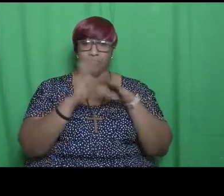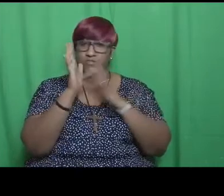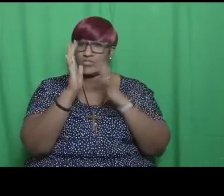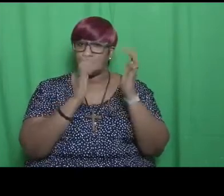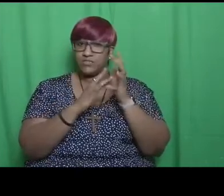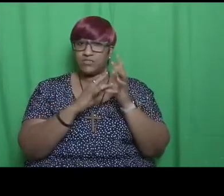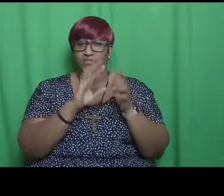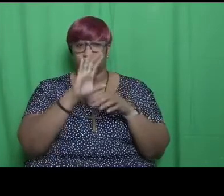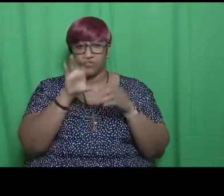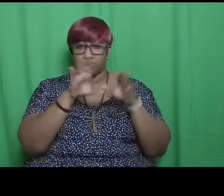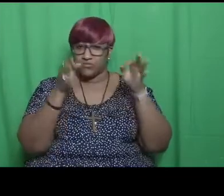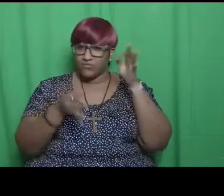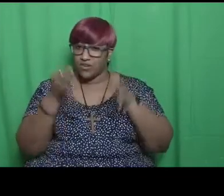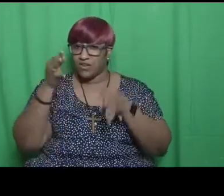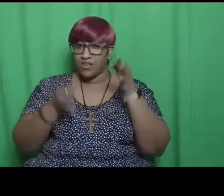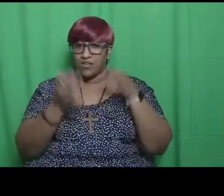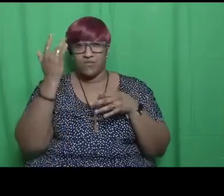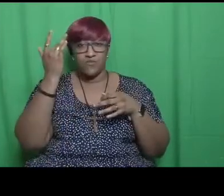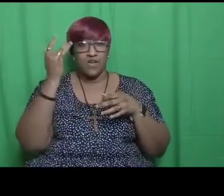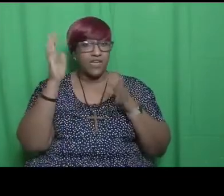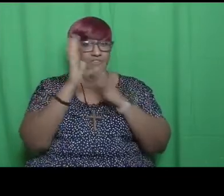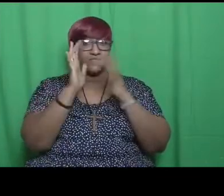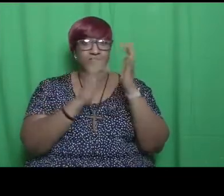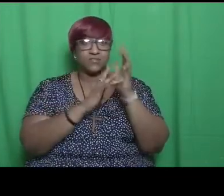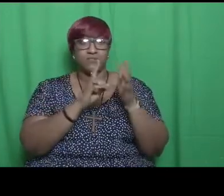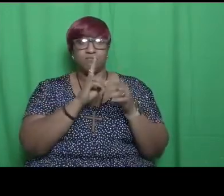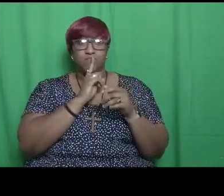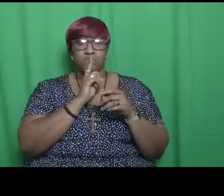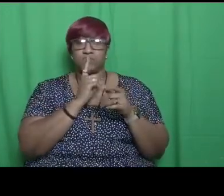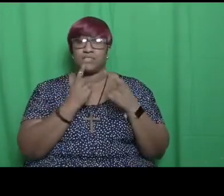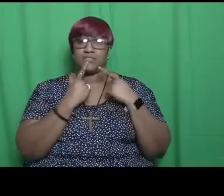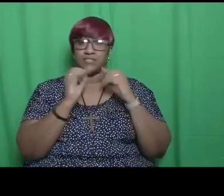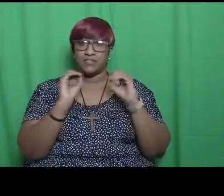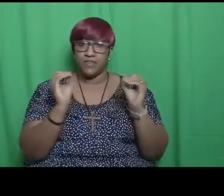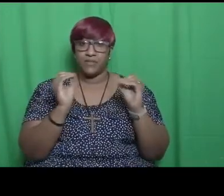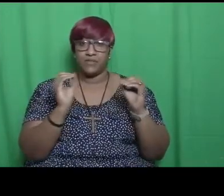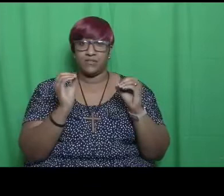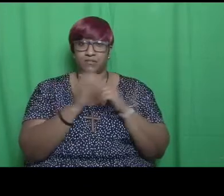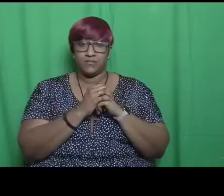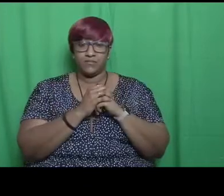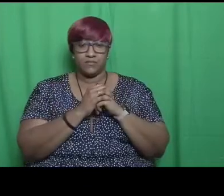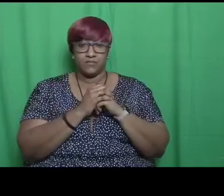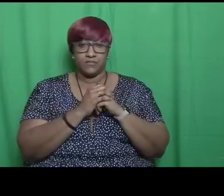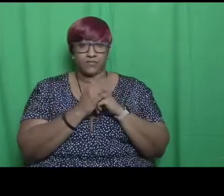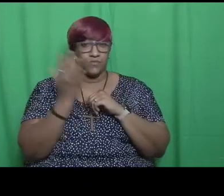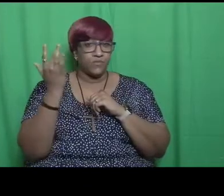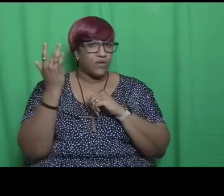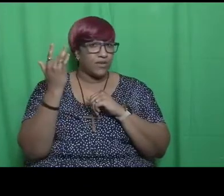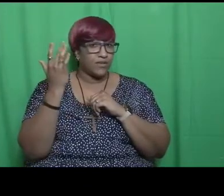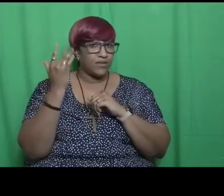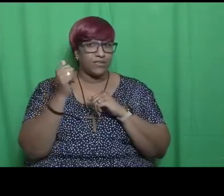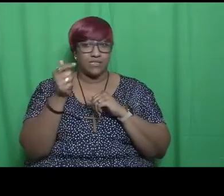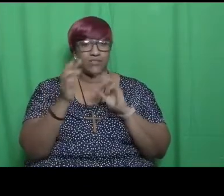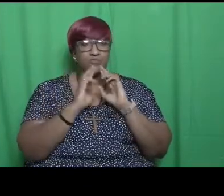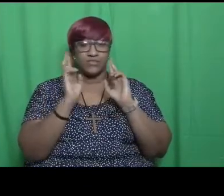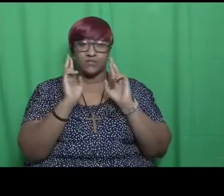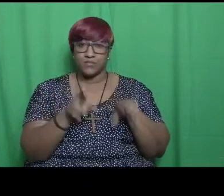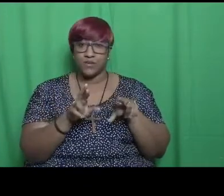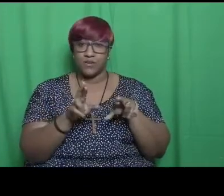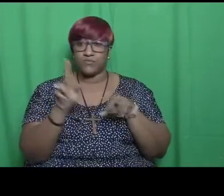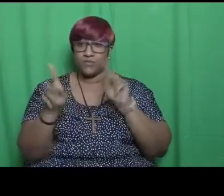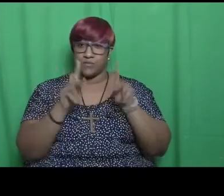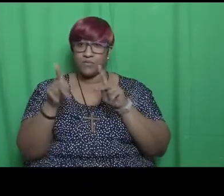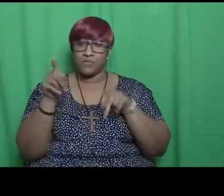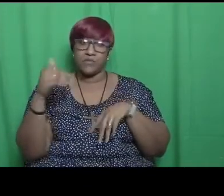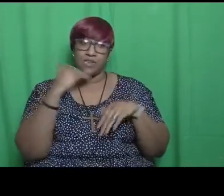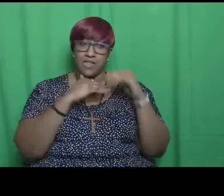those trials, why did he just stand there and keep his mouth closed? Why didn't he respond when those people